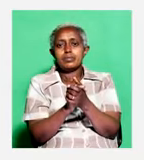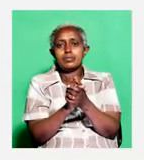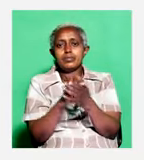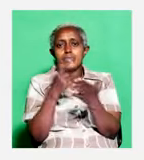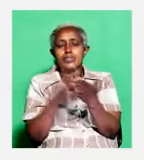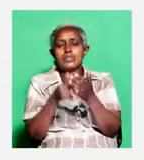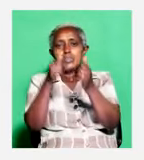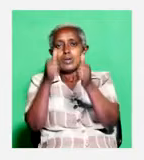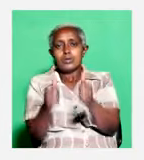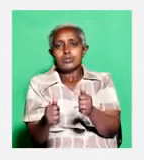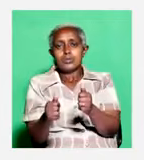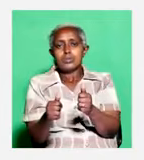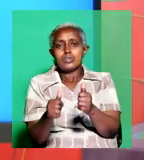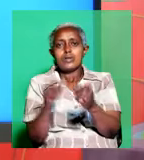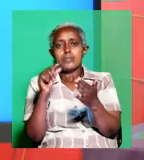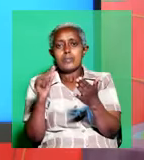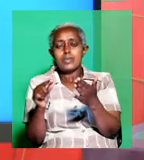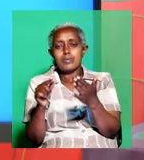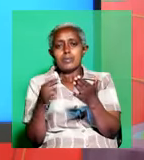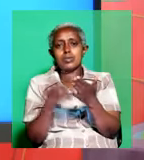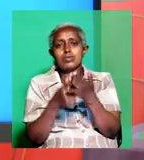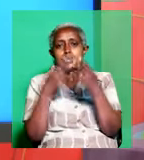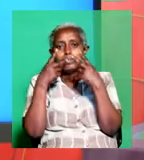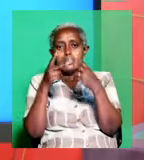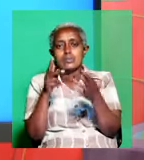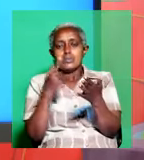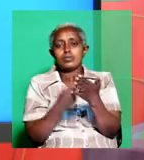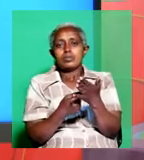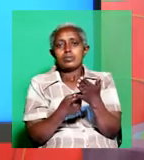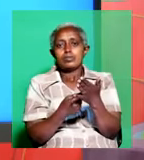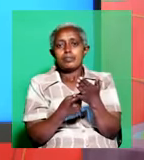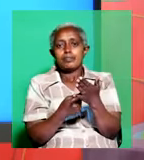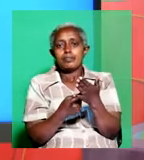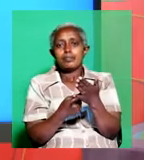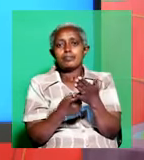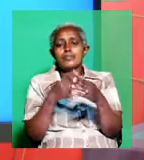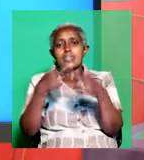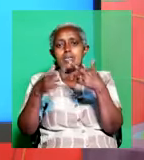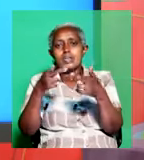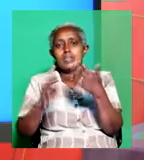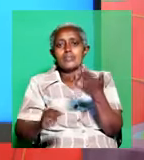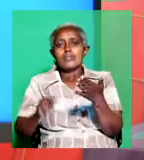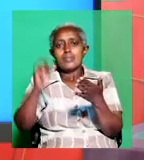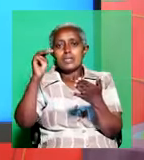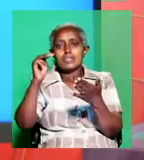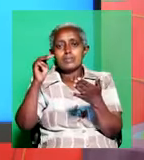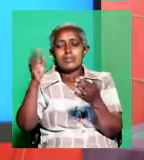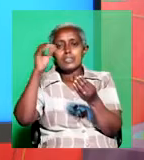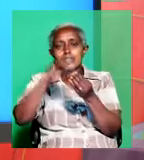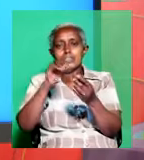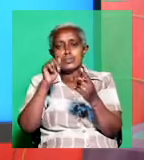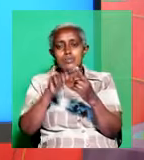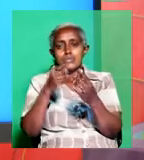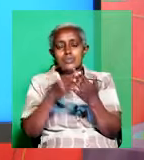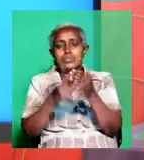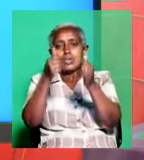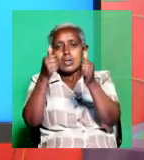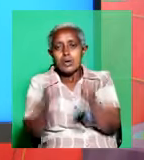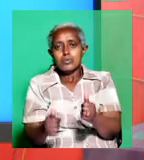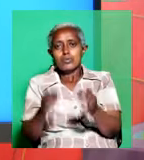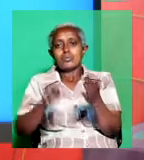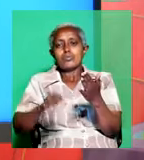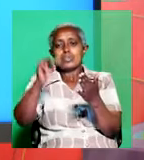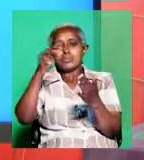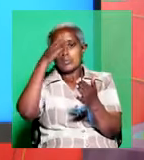This is absolute minimum. When you see this one, even though it is relative maximum, in addition to that, it's also absolute